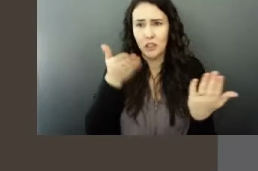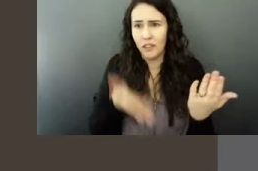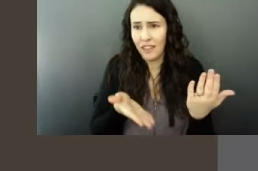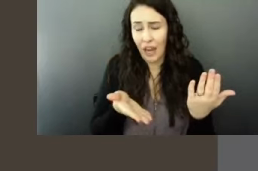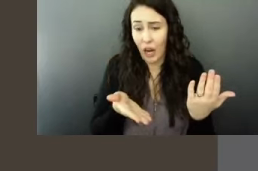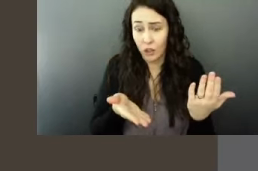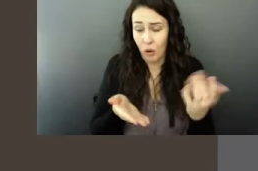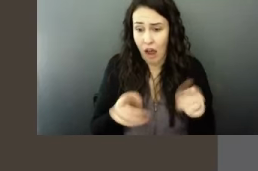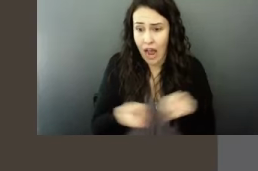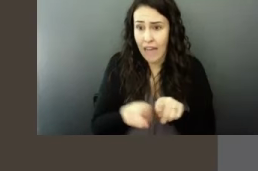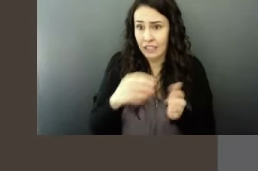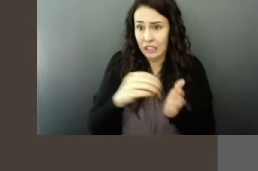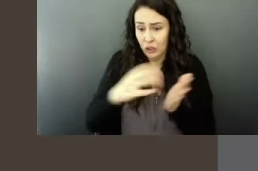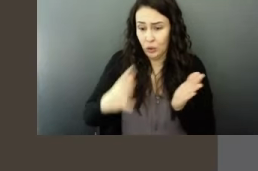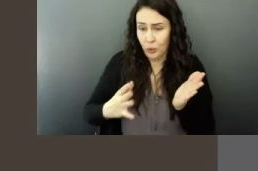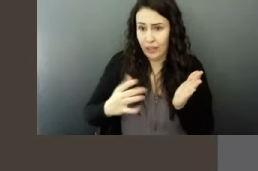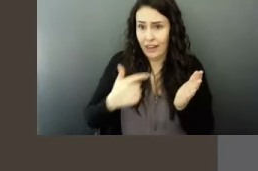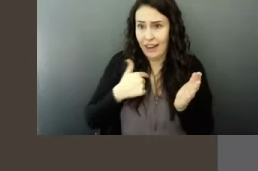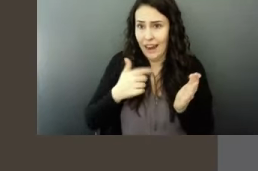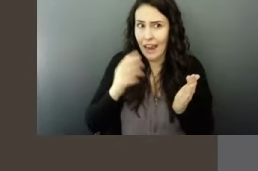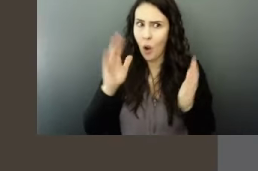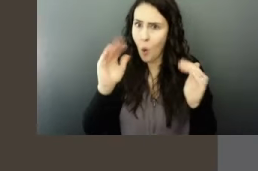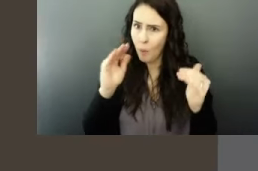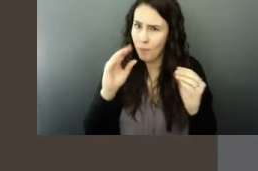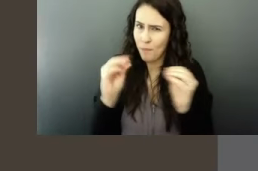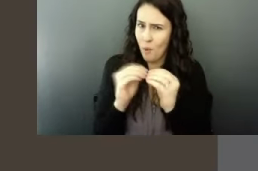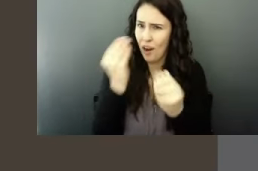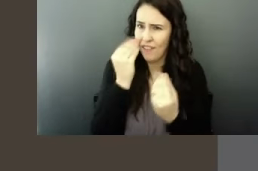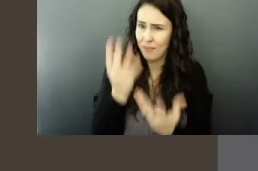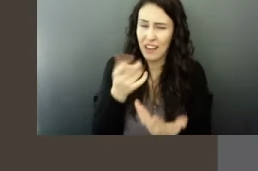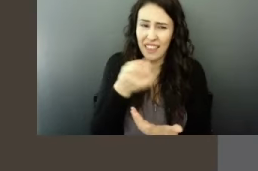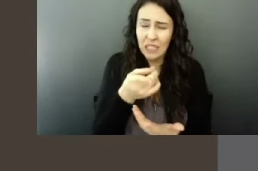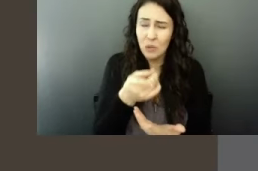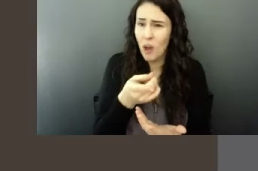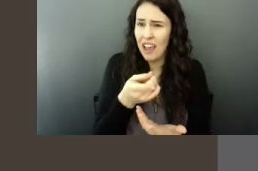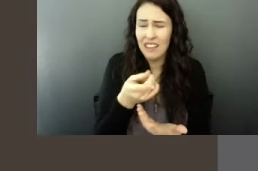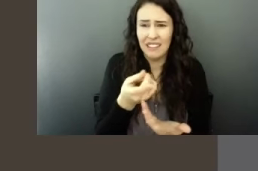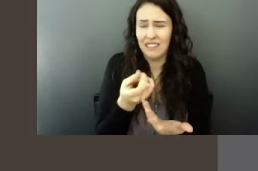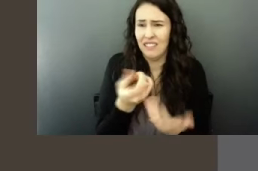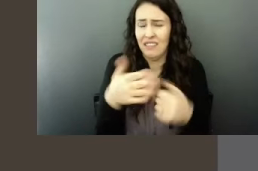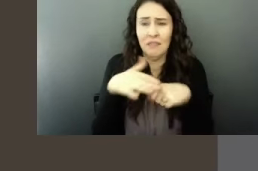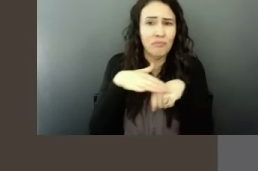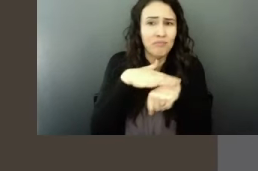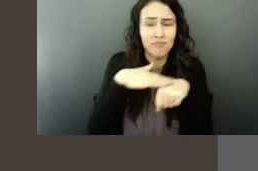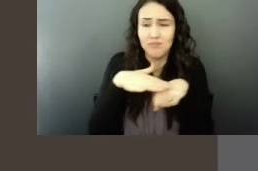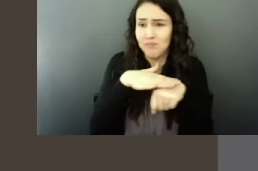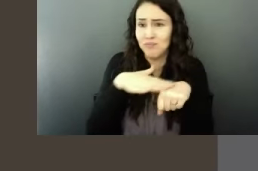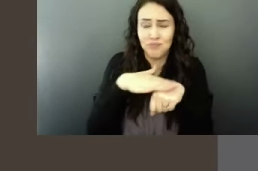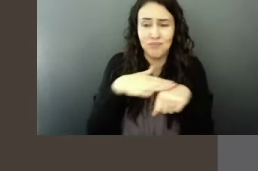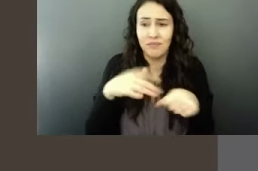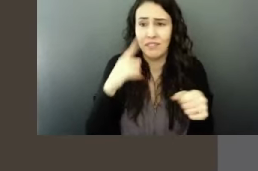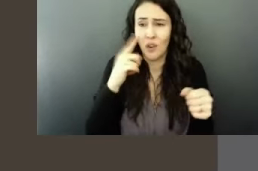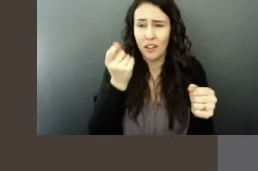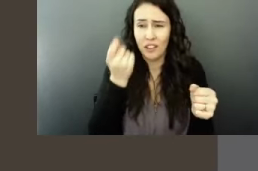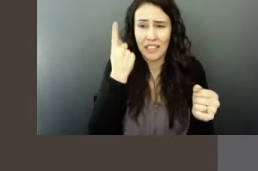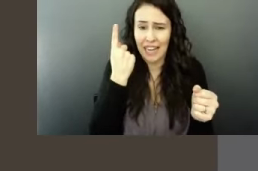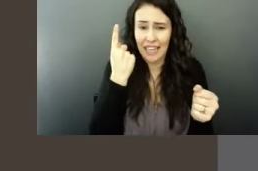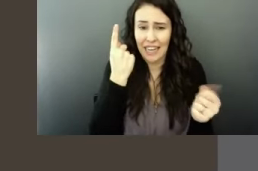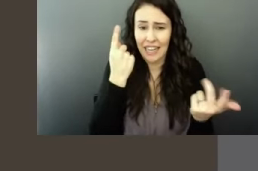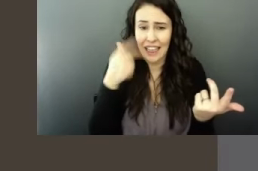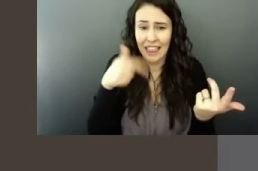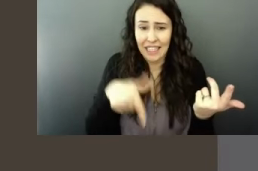student, I hope more information was given, because this was very sparse as far as understanding it. We did understand, I mean, this is a real estate